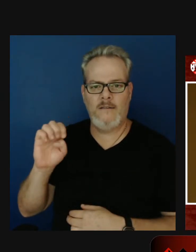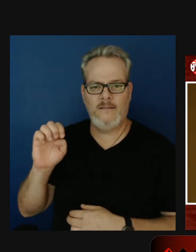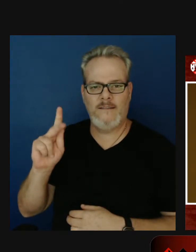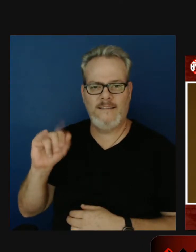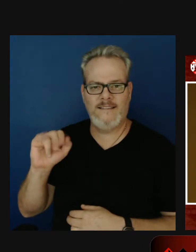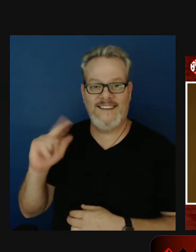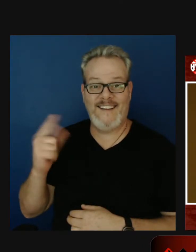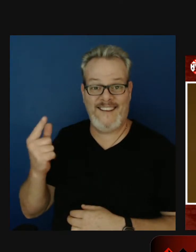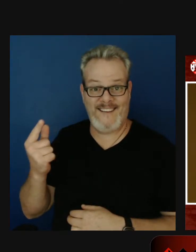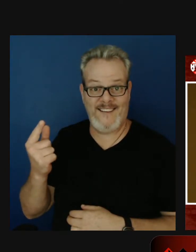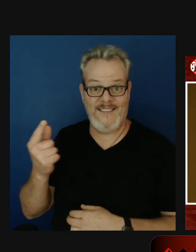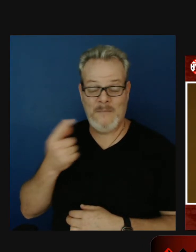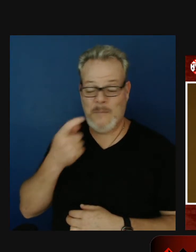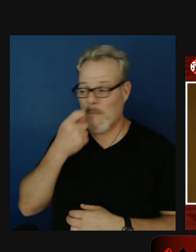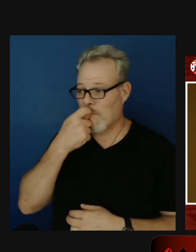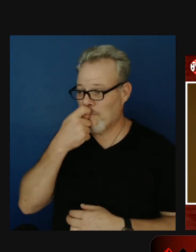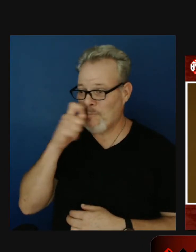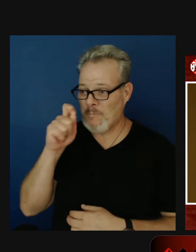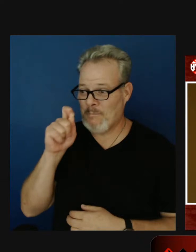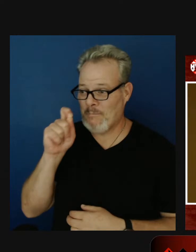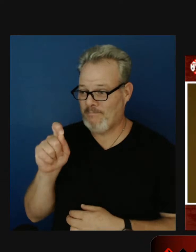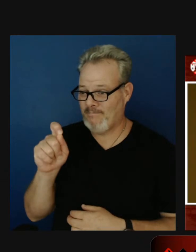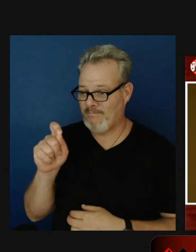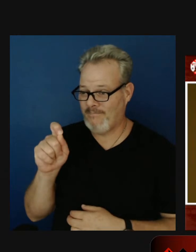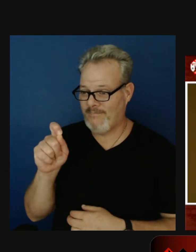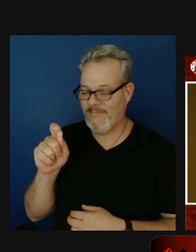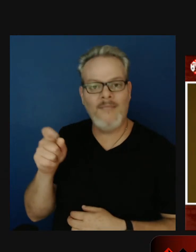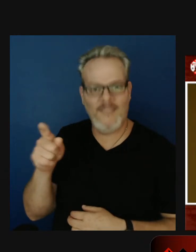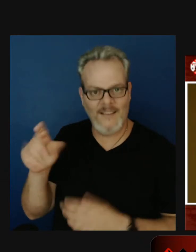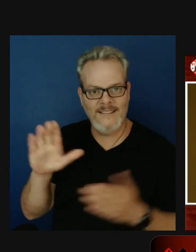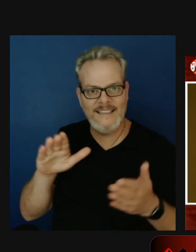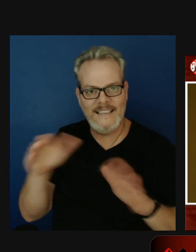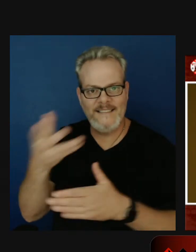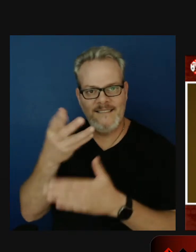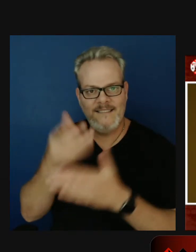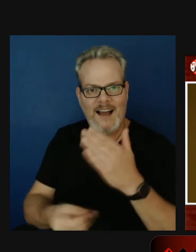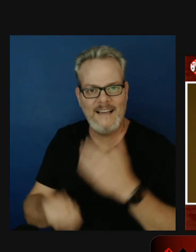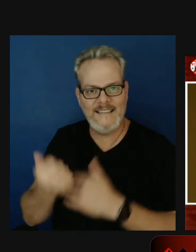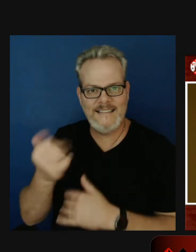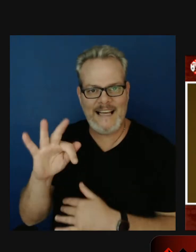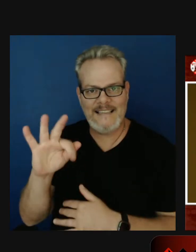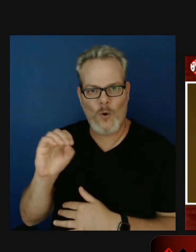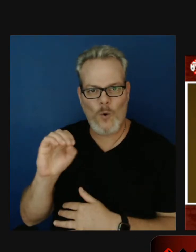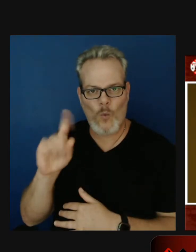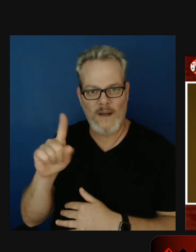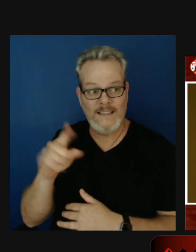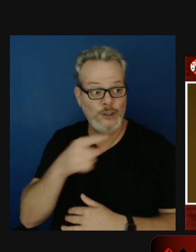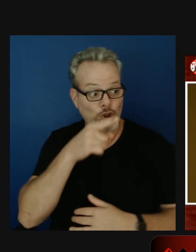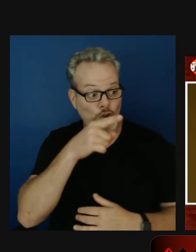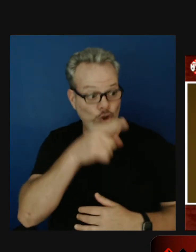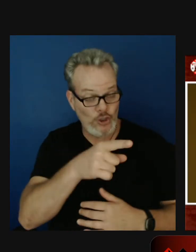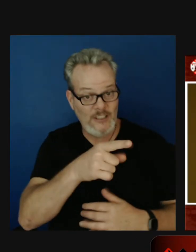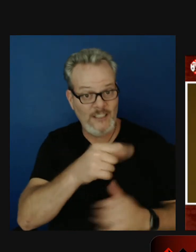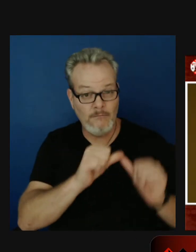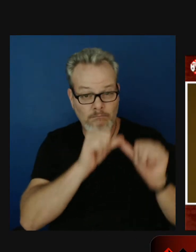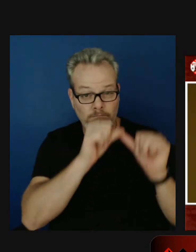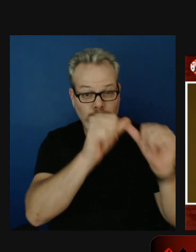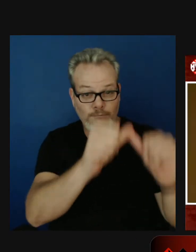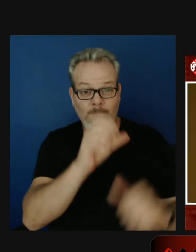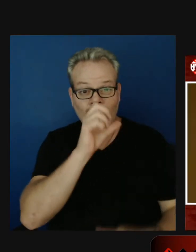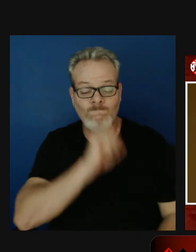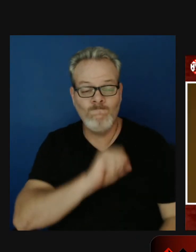that was that. So he ended up dying in 1901. She lived to be 103 years old and didn't die till 1967.